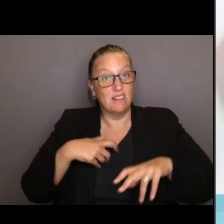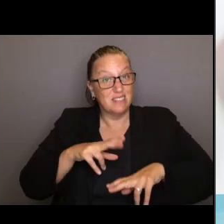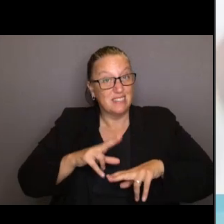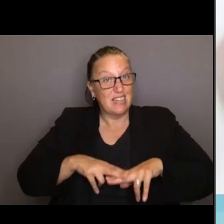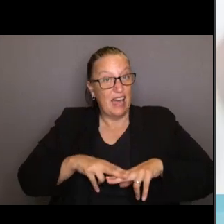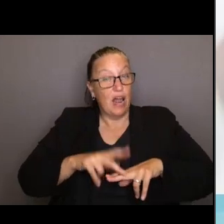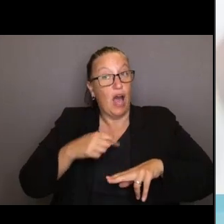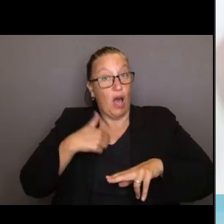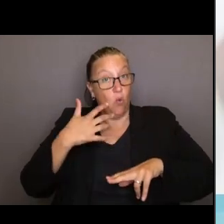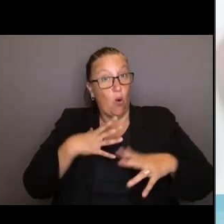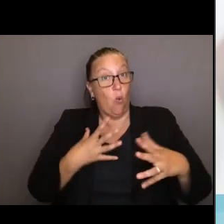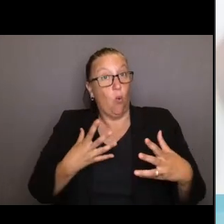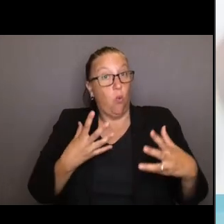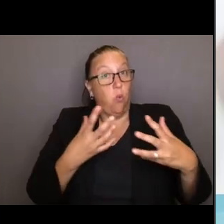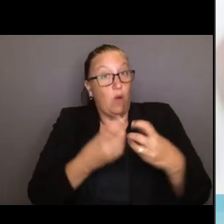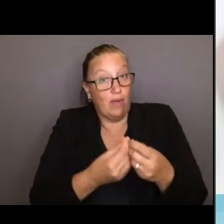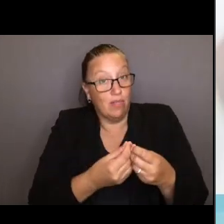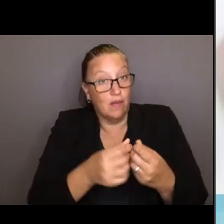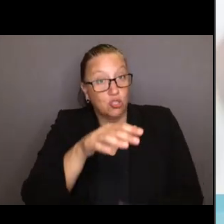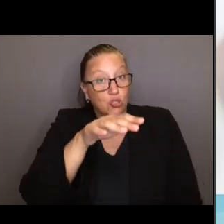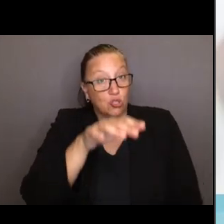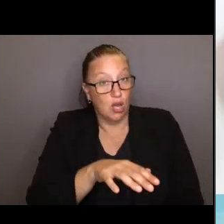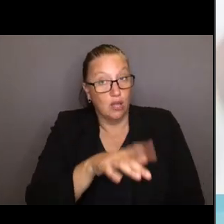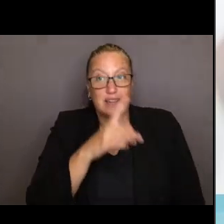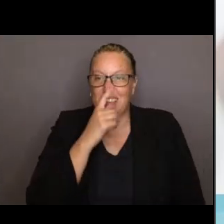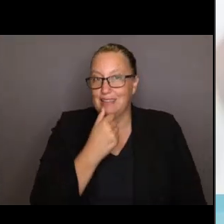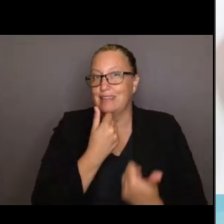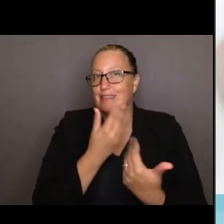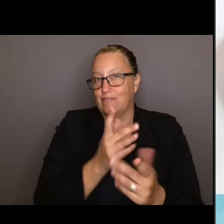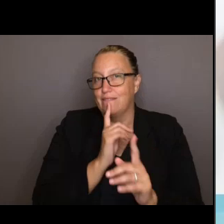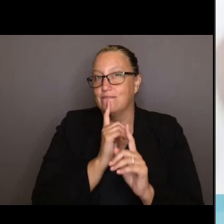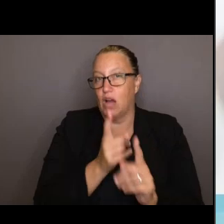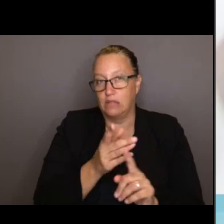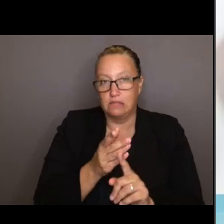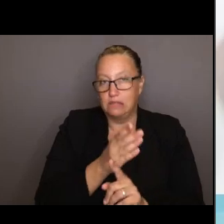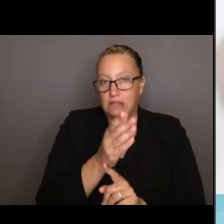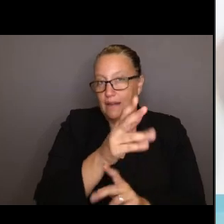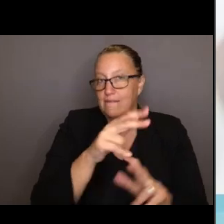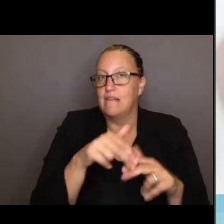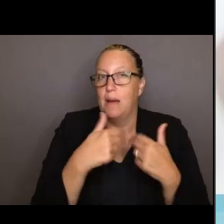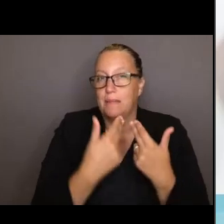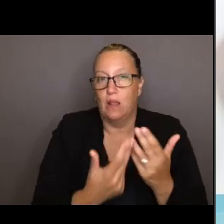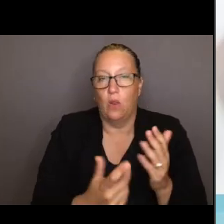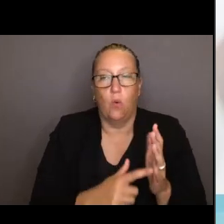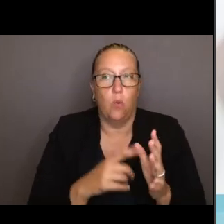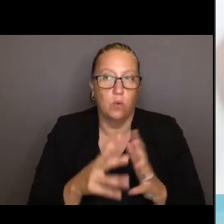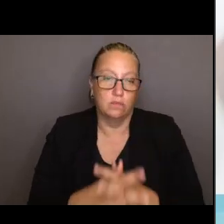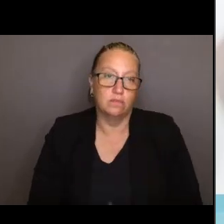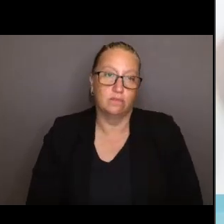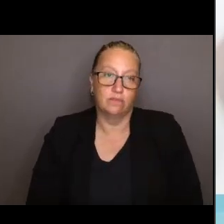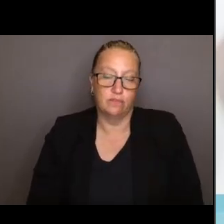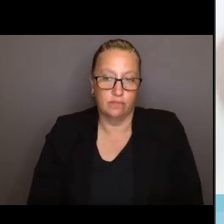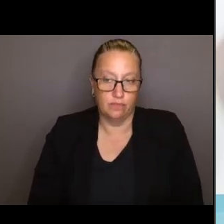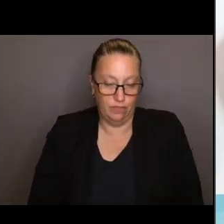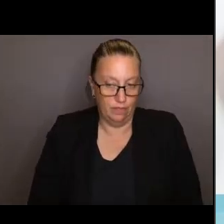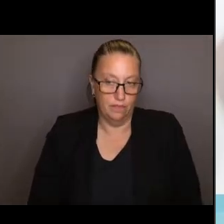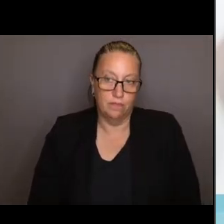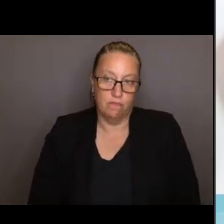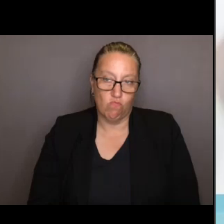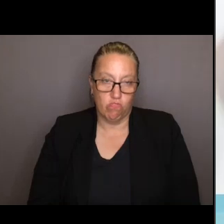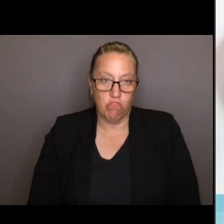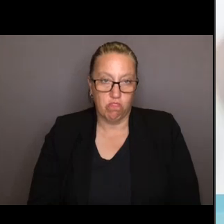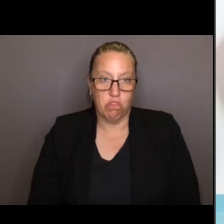spend time with this child, then we can give advice and go down the family law space. So yes, it does seem to, a lot